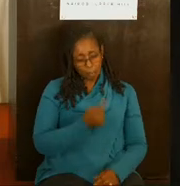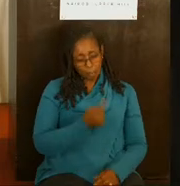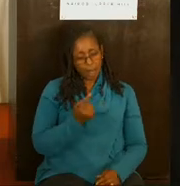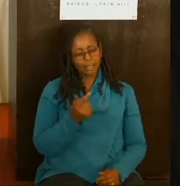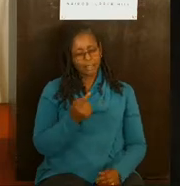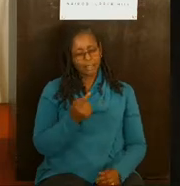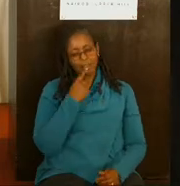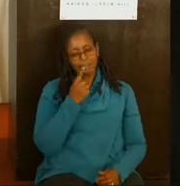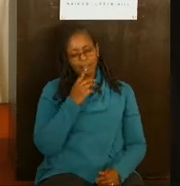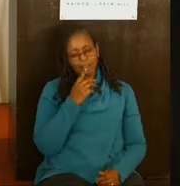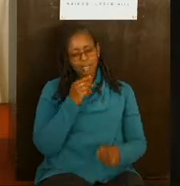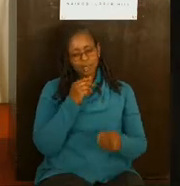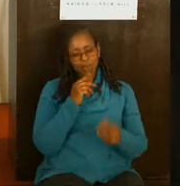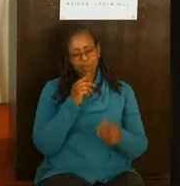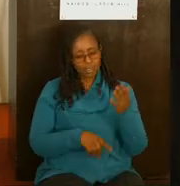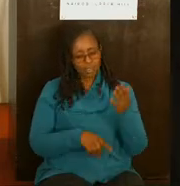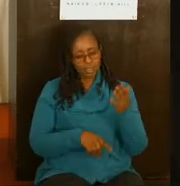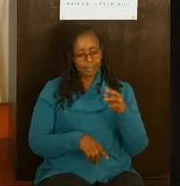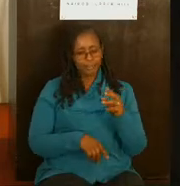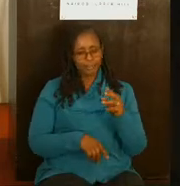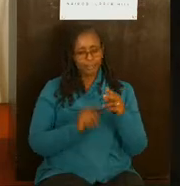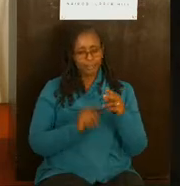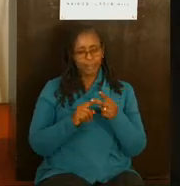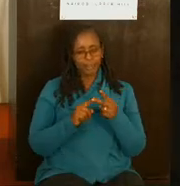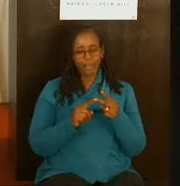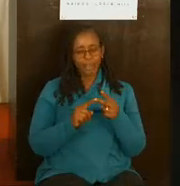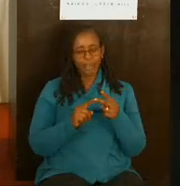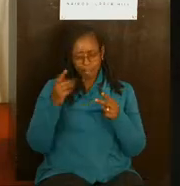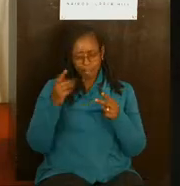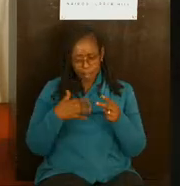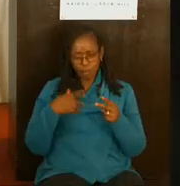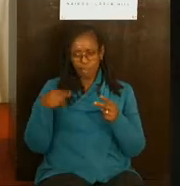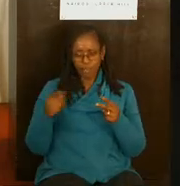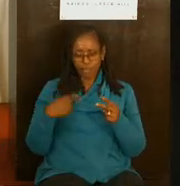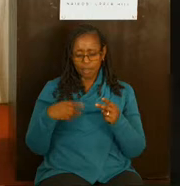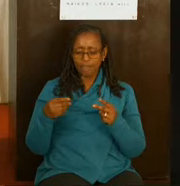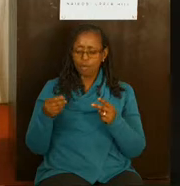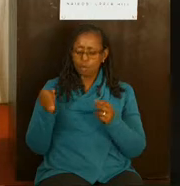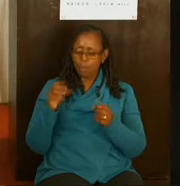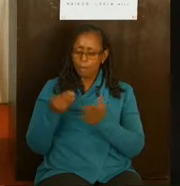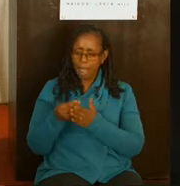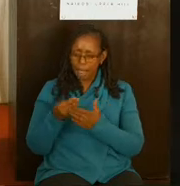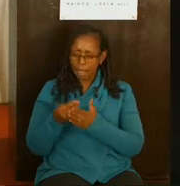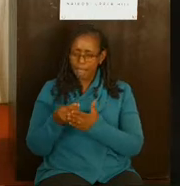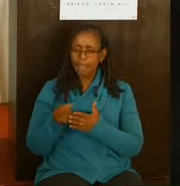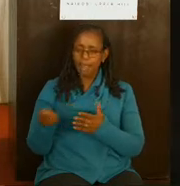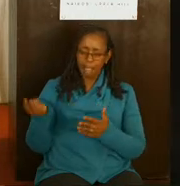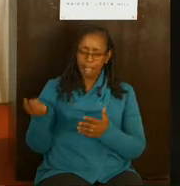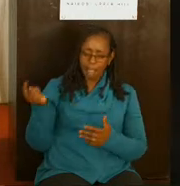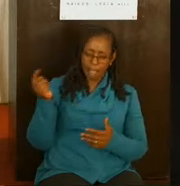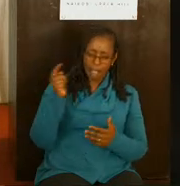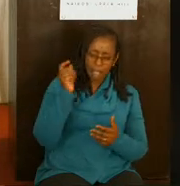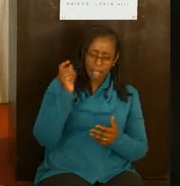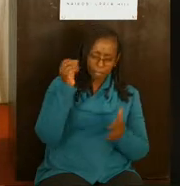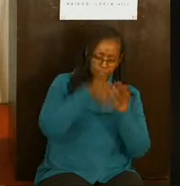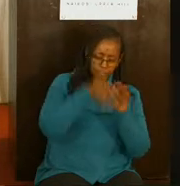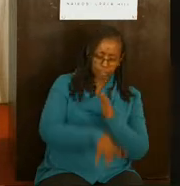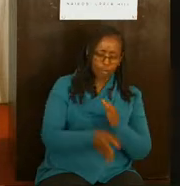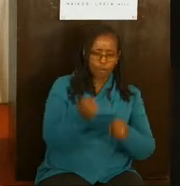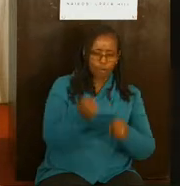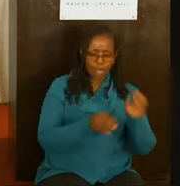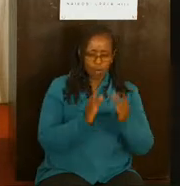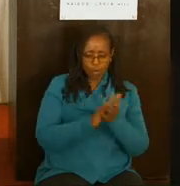the secondly secondly they actually put money together to come and actually put in the basket